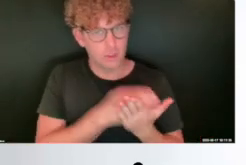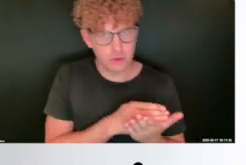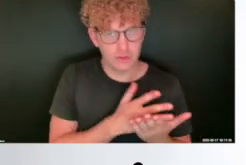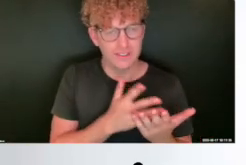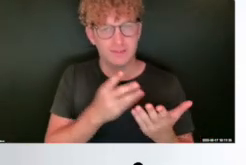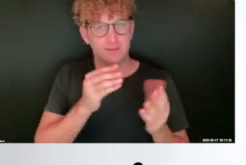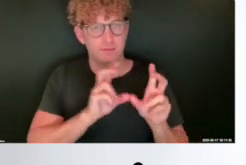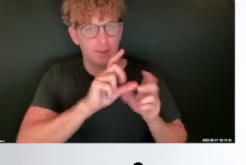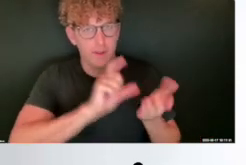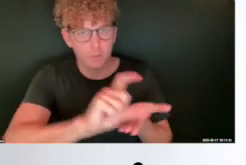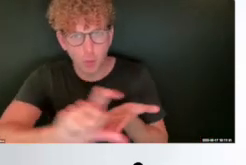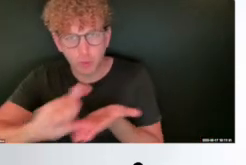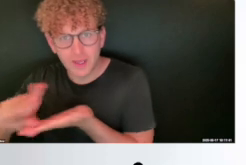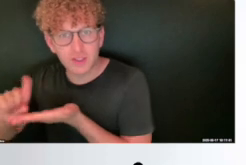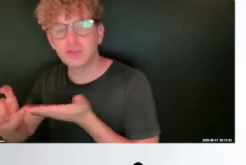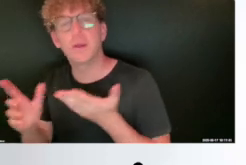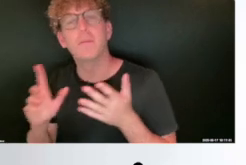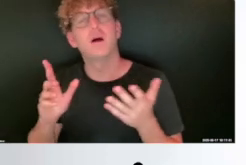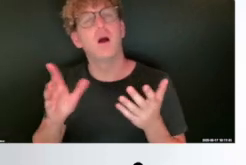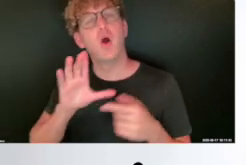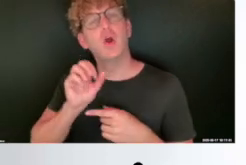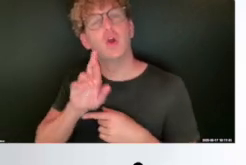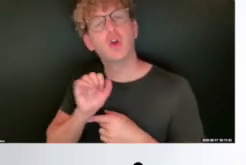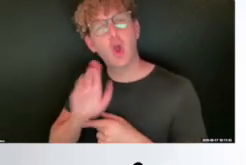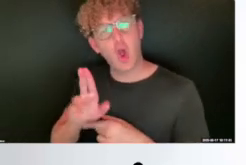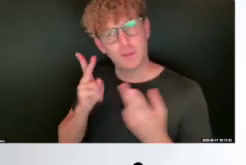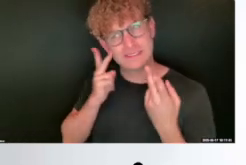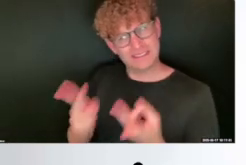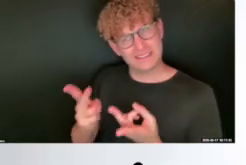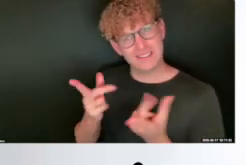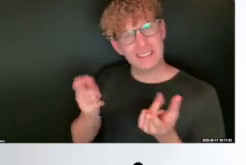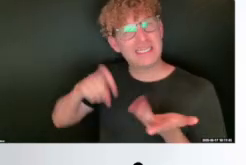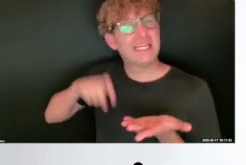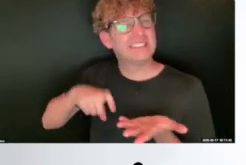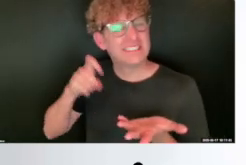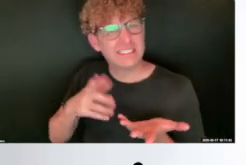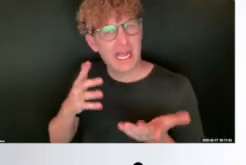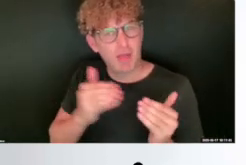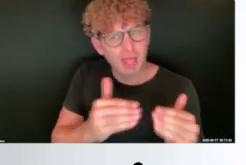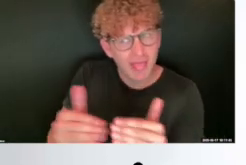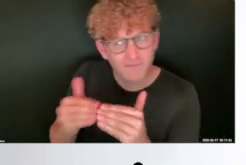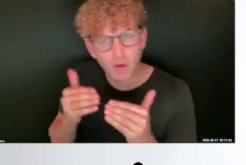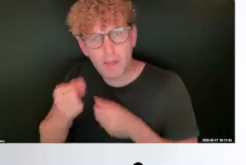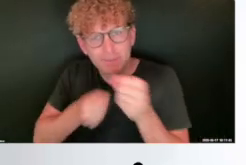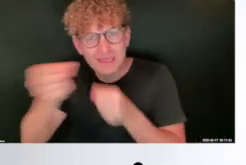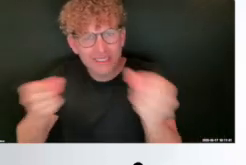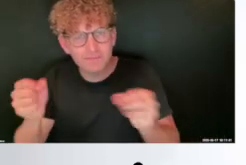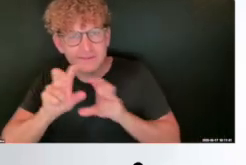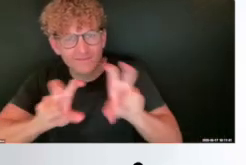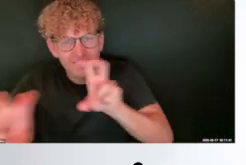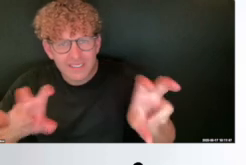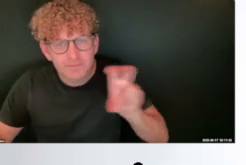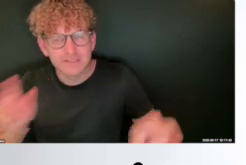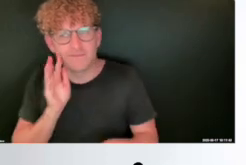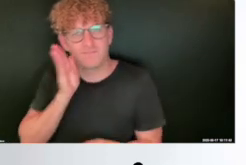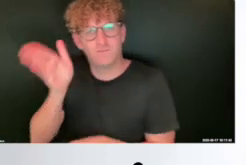goals. So the heavy duty investment strategy is scoped starting in the next budget year and the following two, and looks